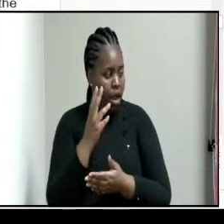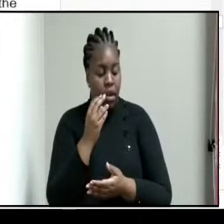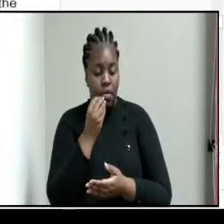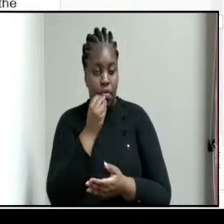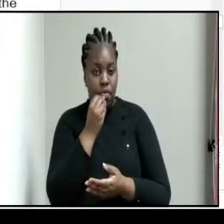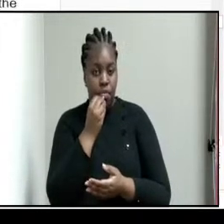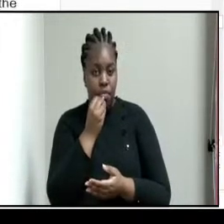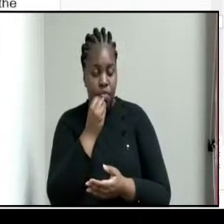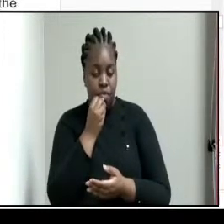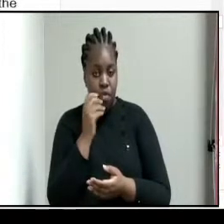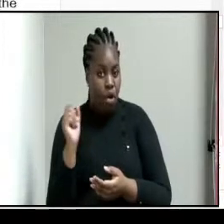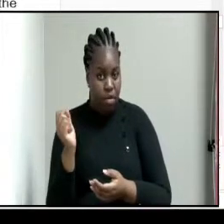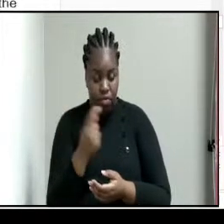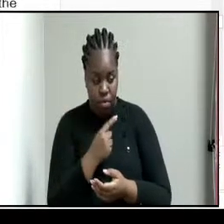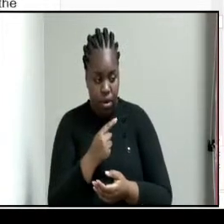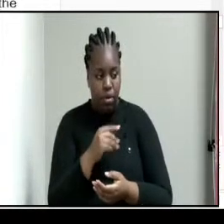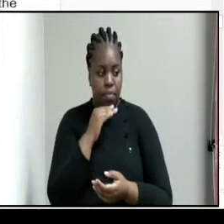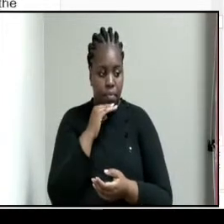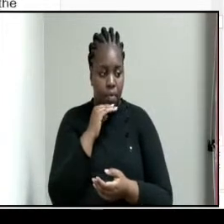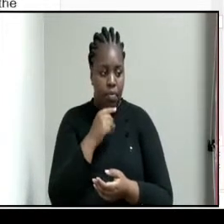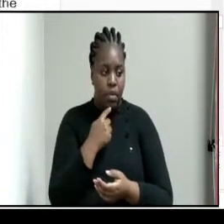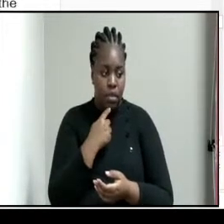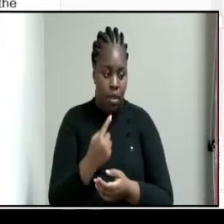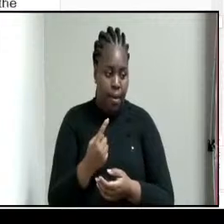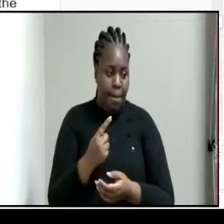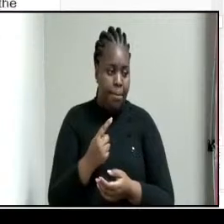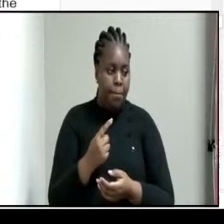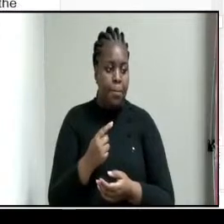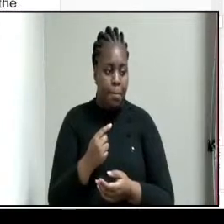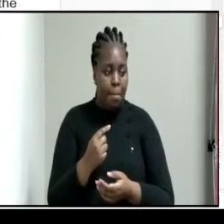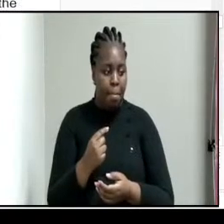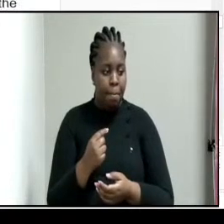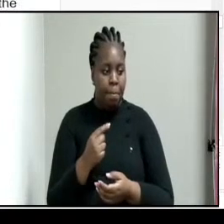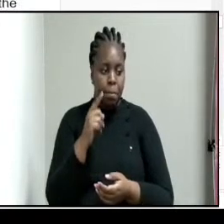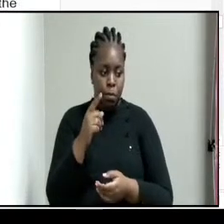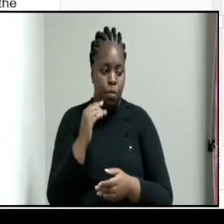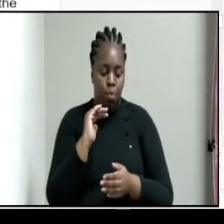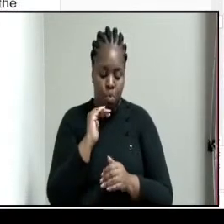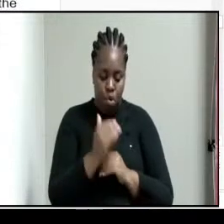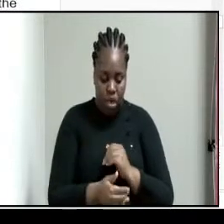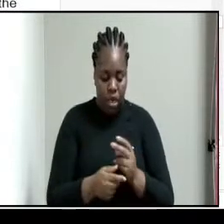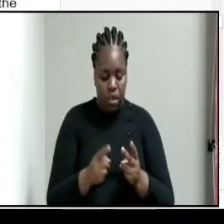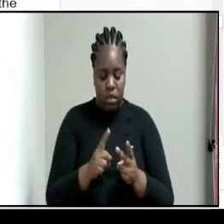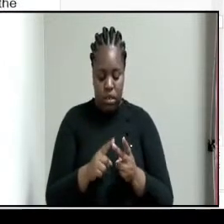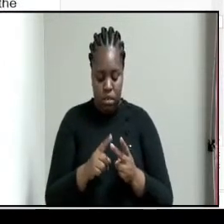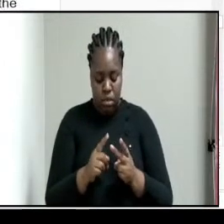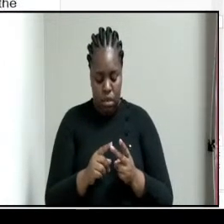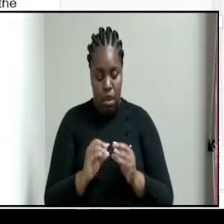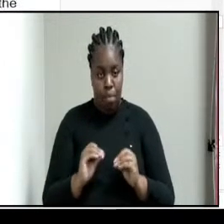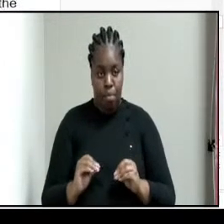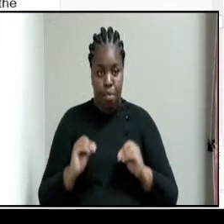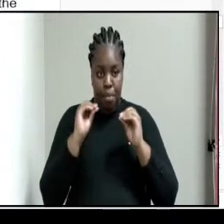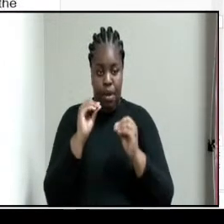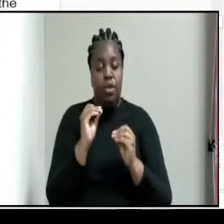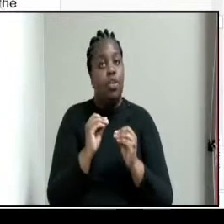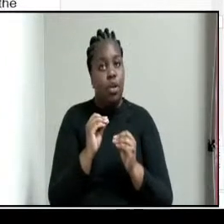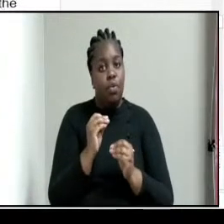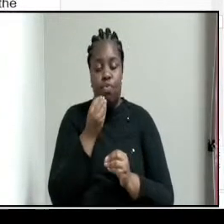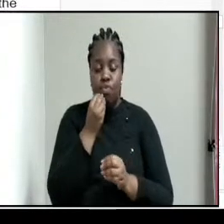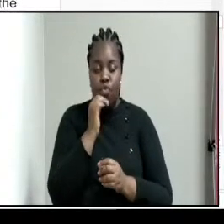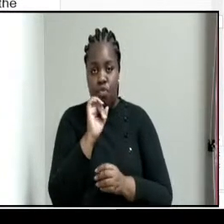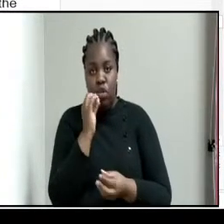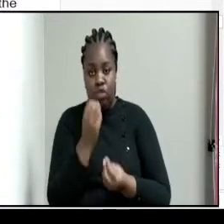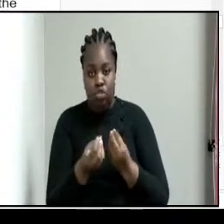everyone. The consequence, therefore, is that the efforts of the state to protect and promote the basic nutrition of children will only